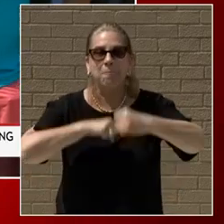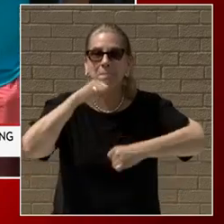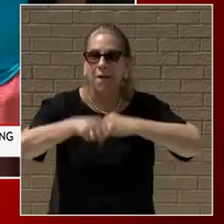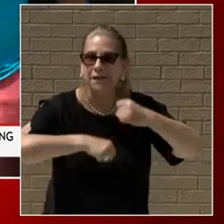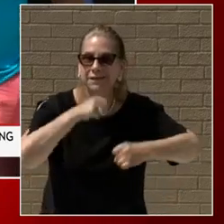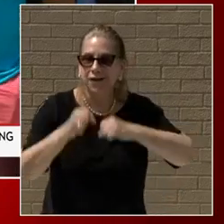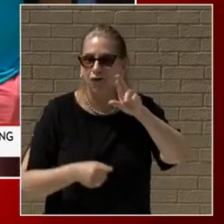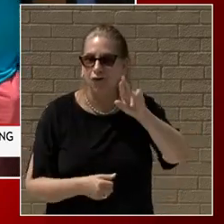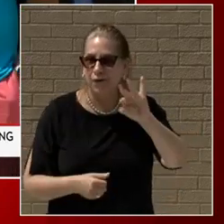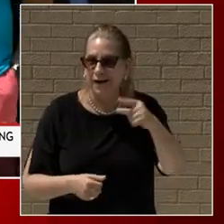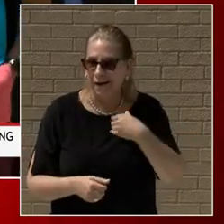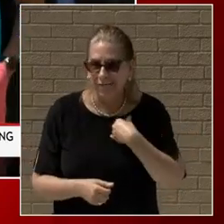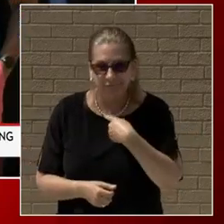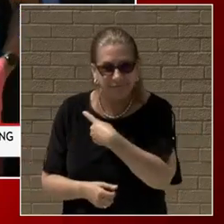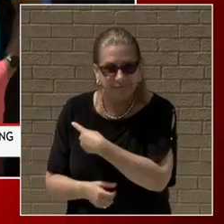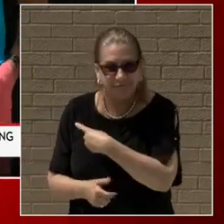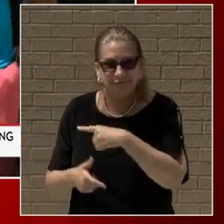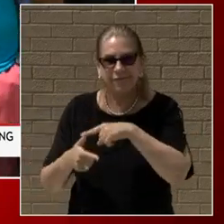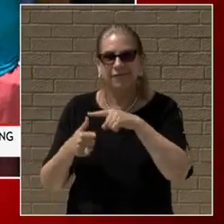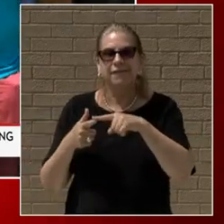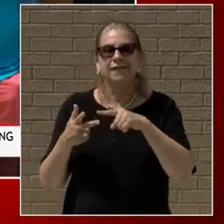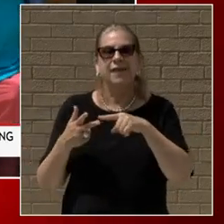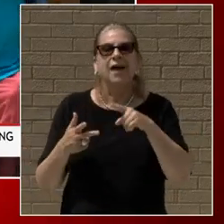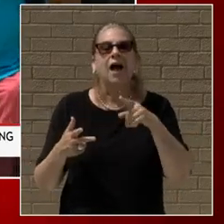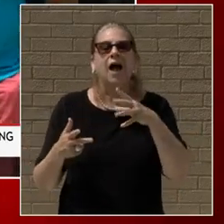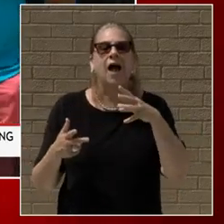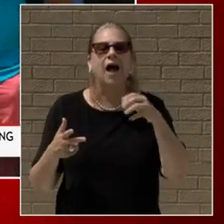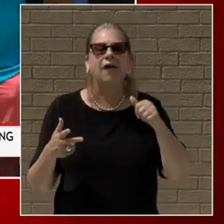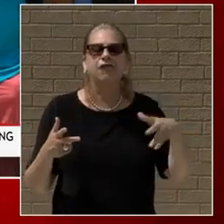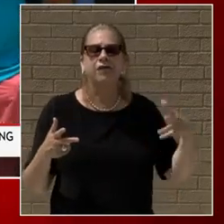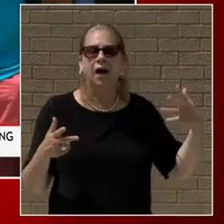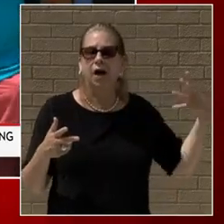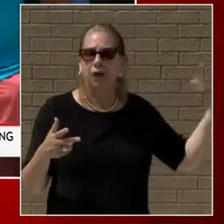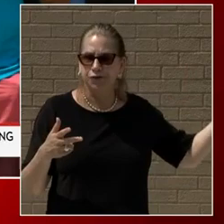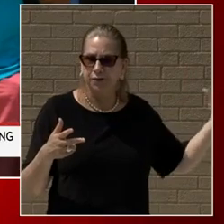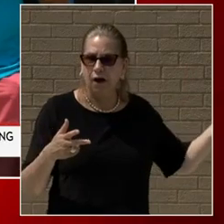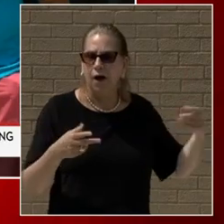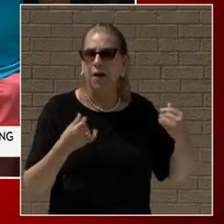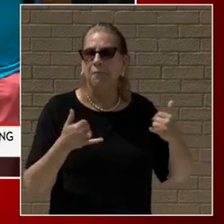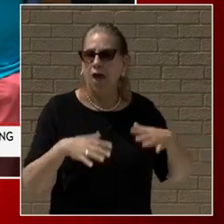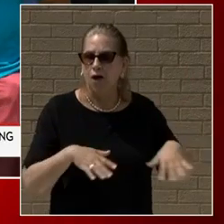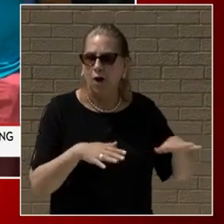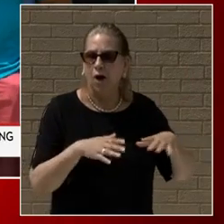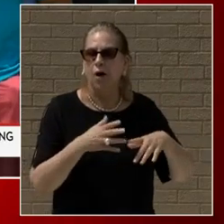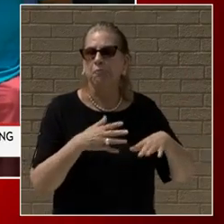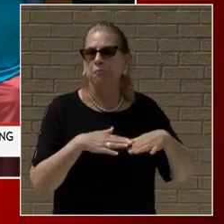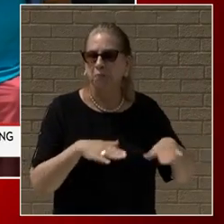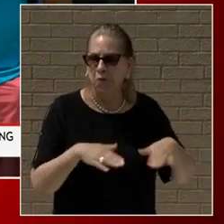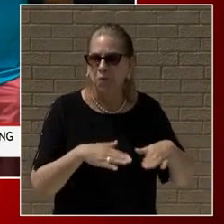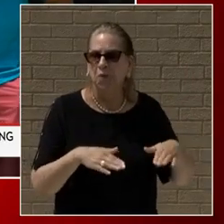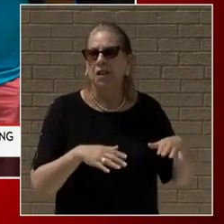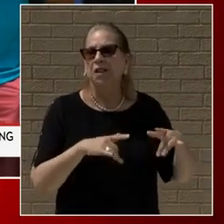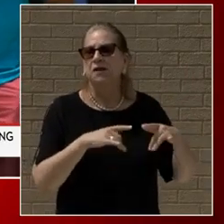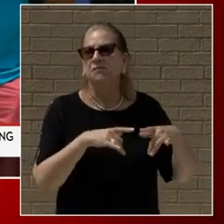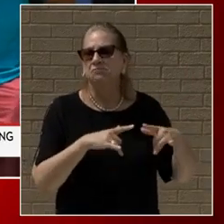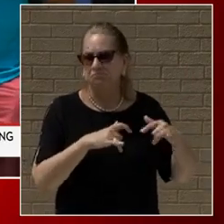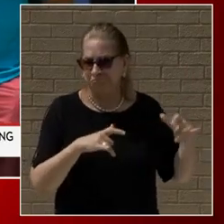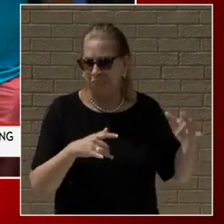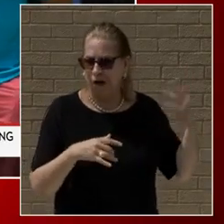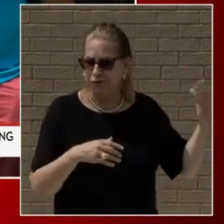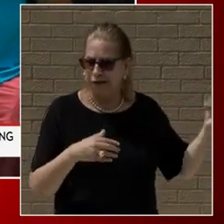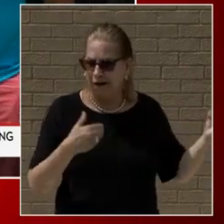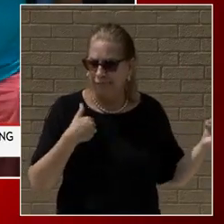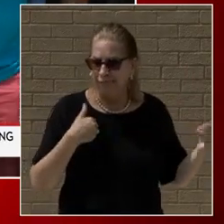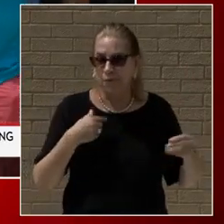and everything outside, including the playground. So I really can't wait to see it. I can't wait